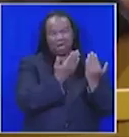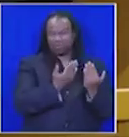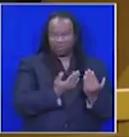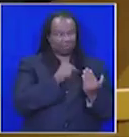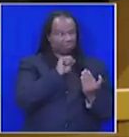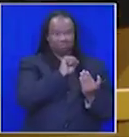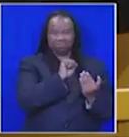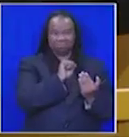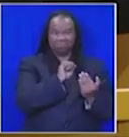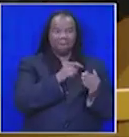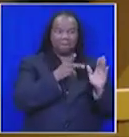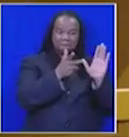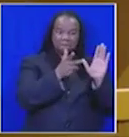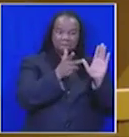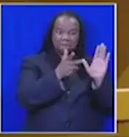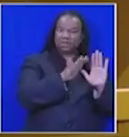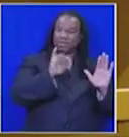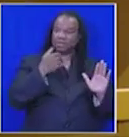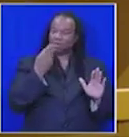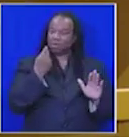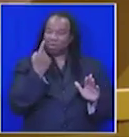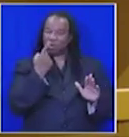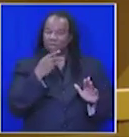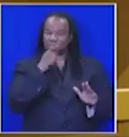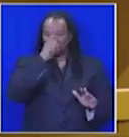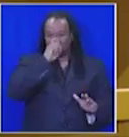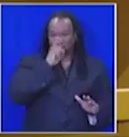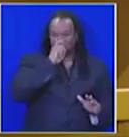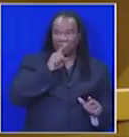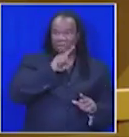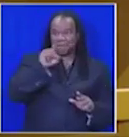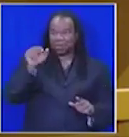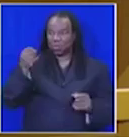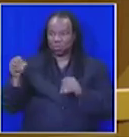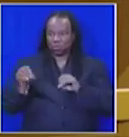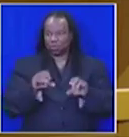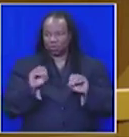haves. It does not affect the rich. It affects the poorest of the poor, so we must support the budget.